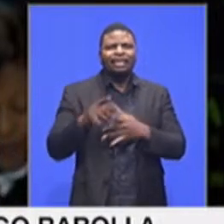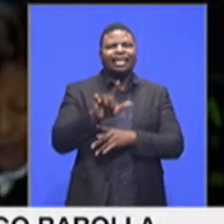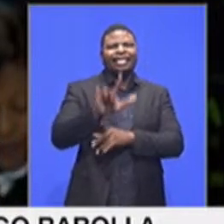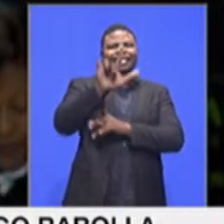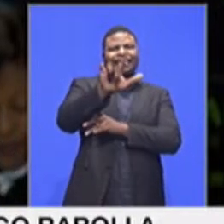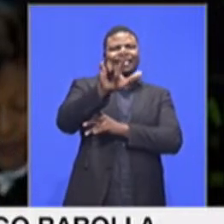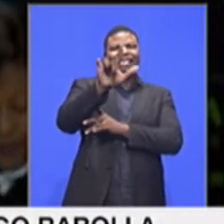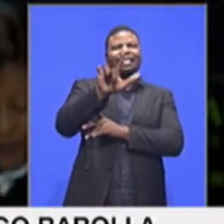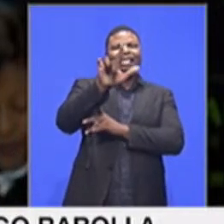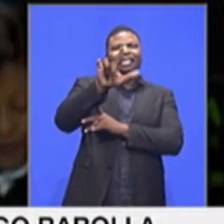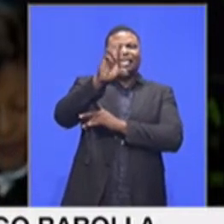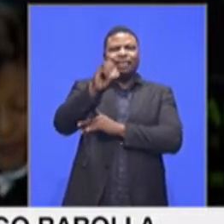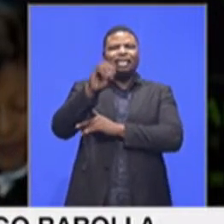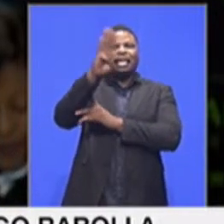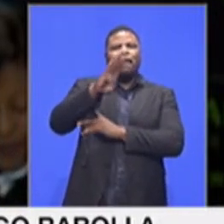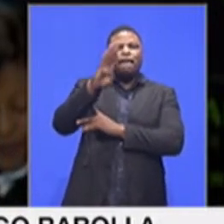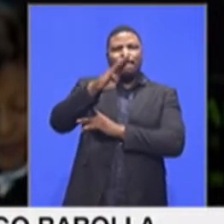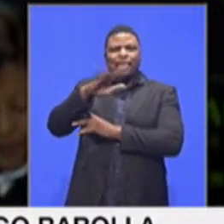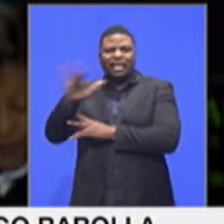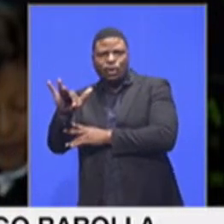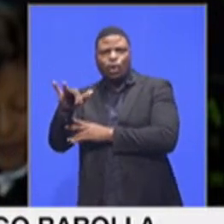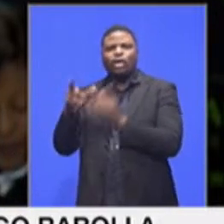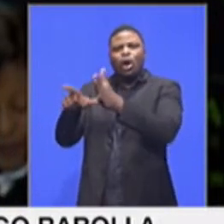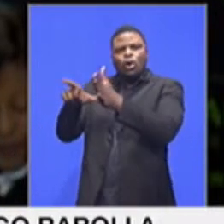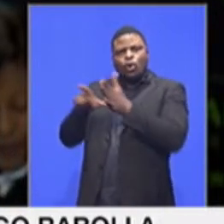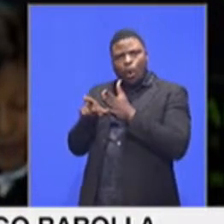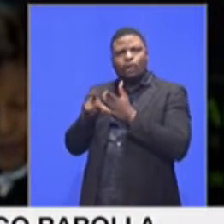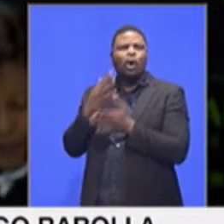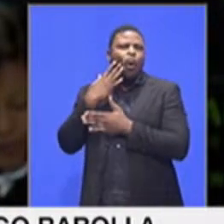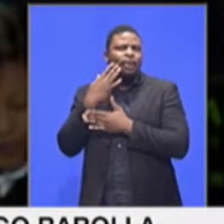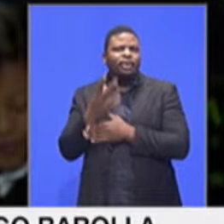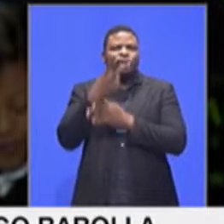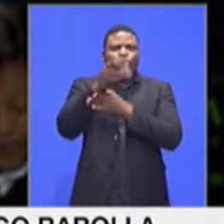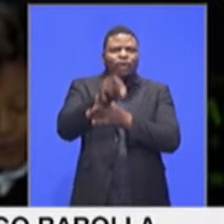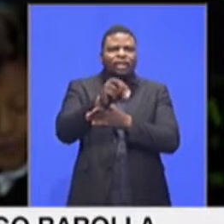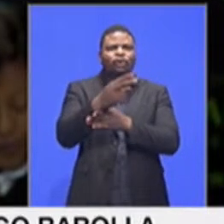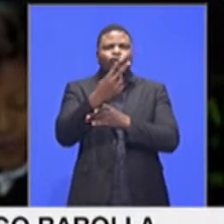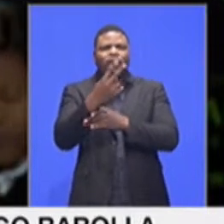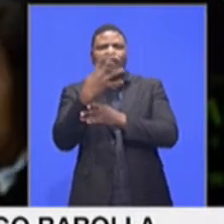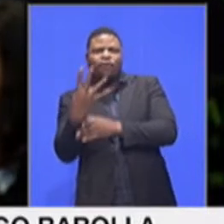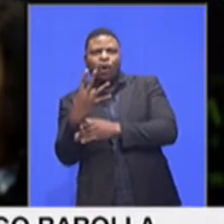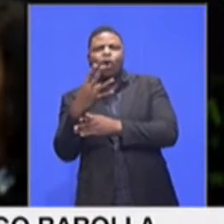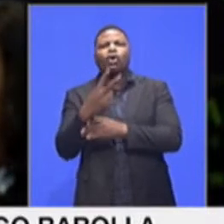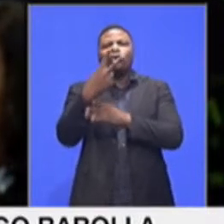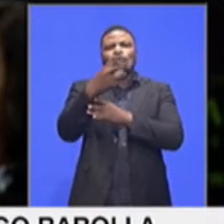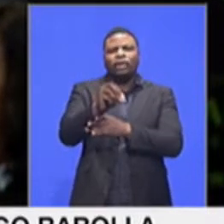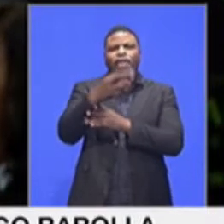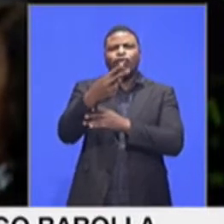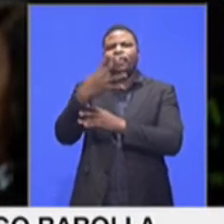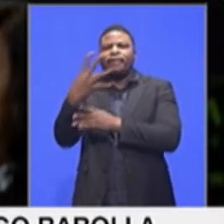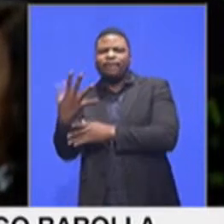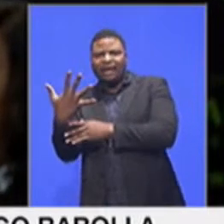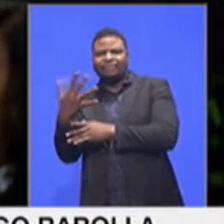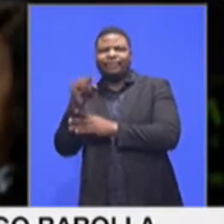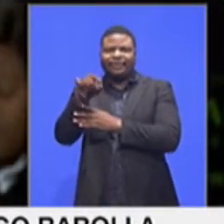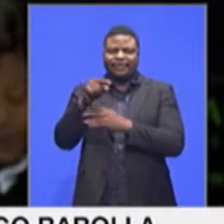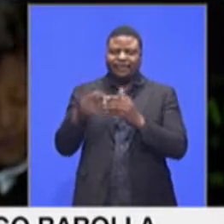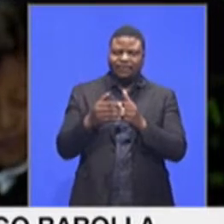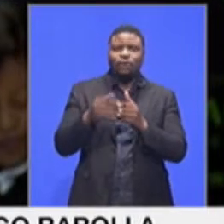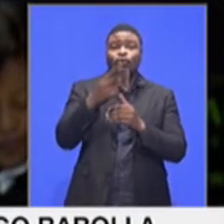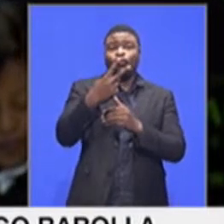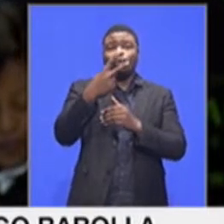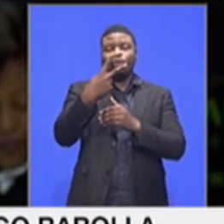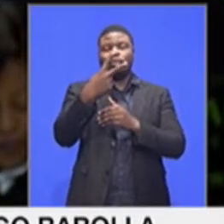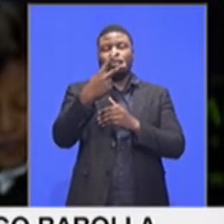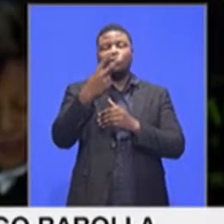Eskom's loan portion in 2025-26. Because of the structure of the debt relief, Eskom